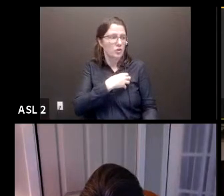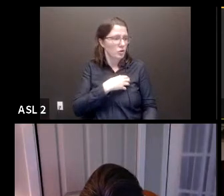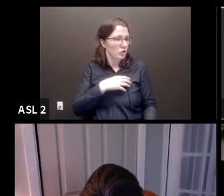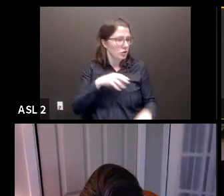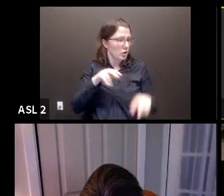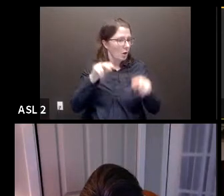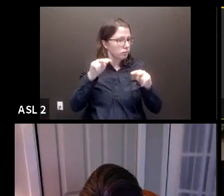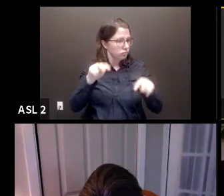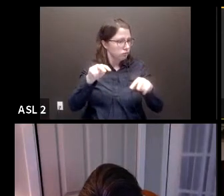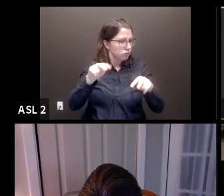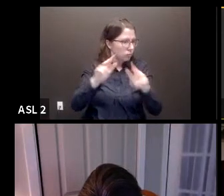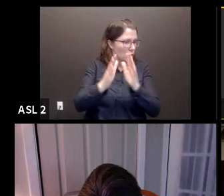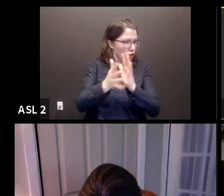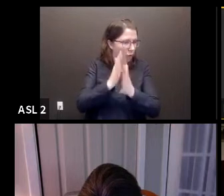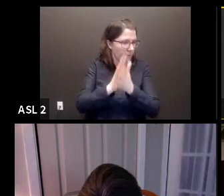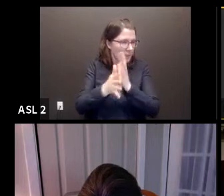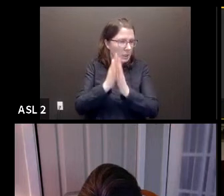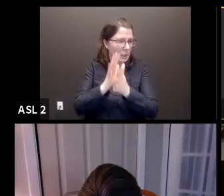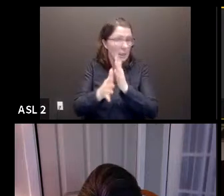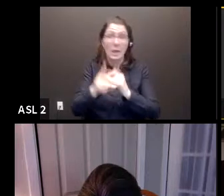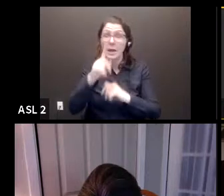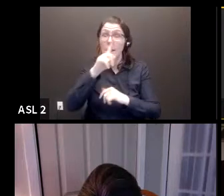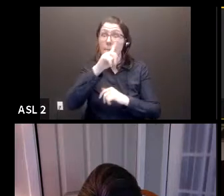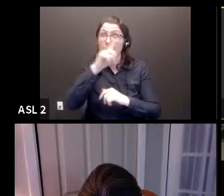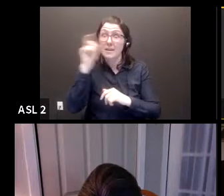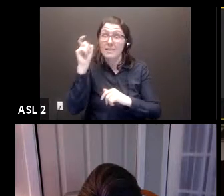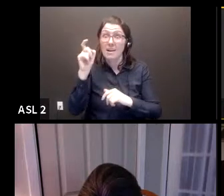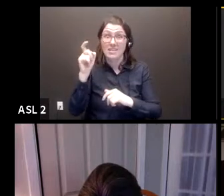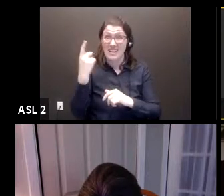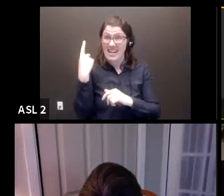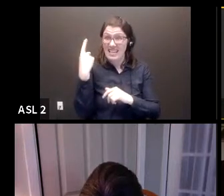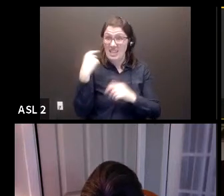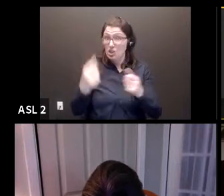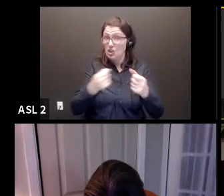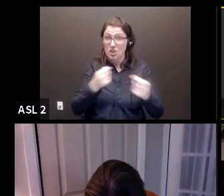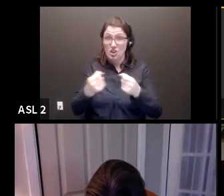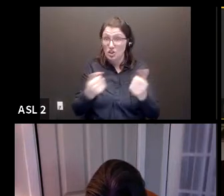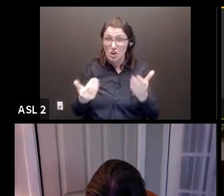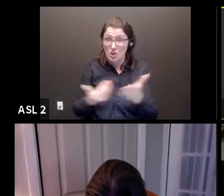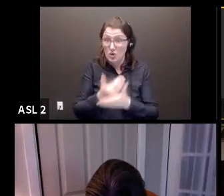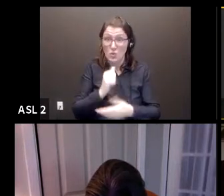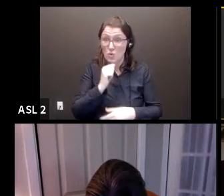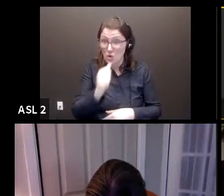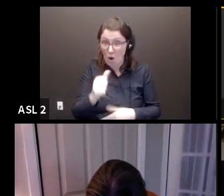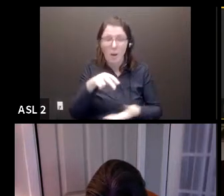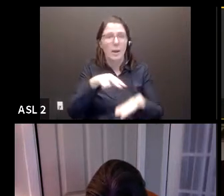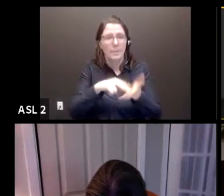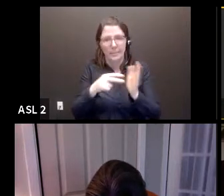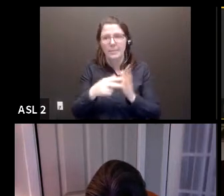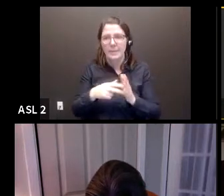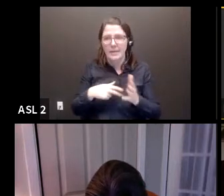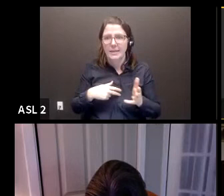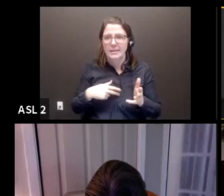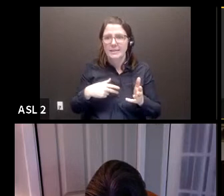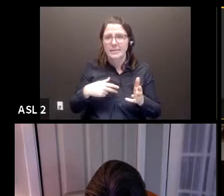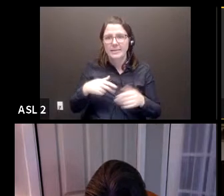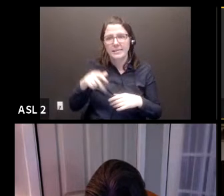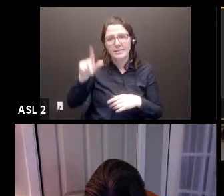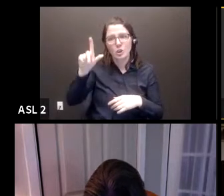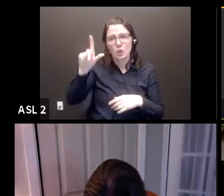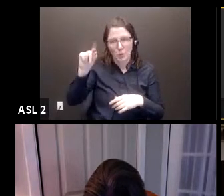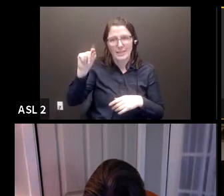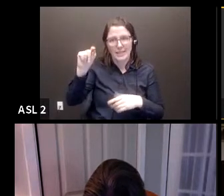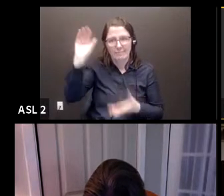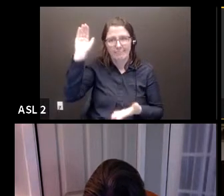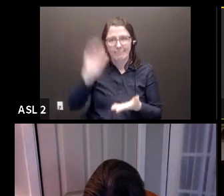year we were they're now currently at 20 of the 33 positions that are filled they those 20 members have to cover off